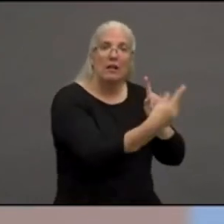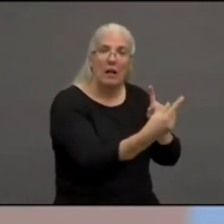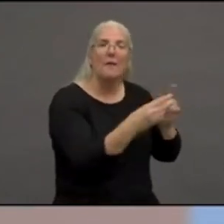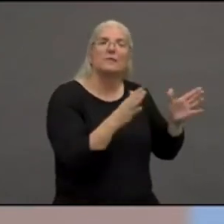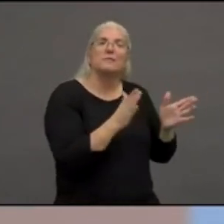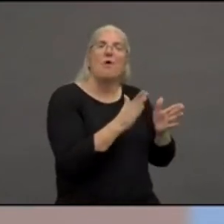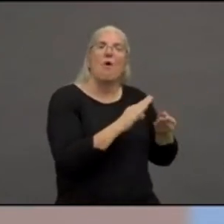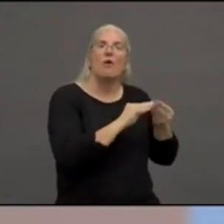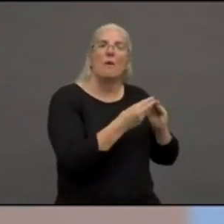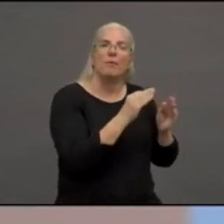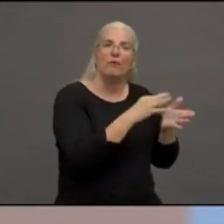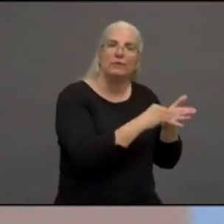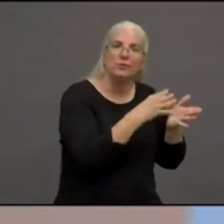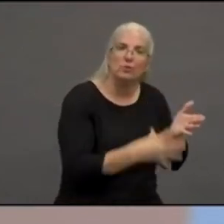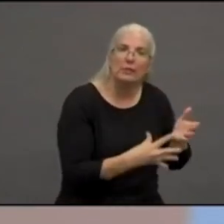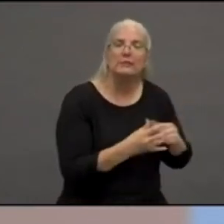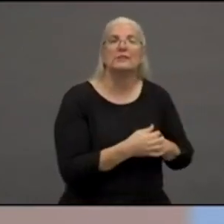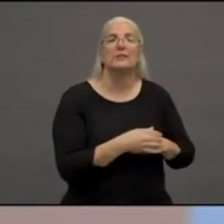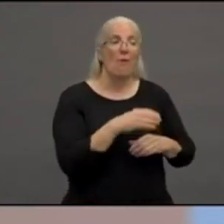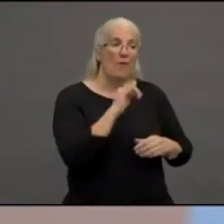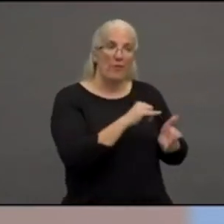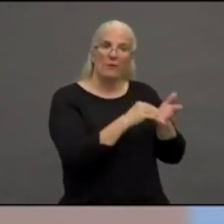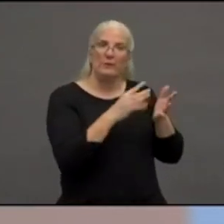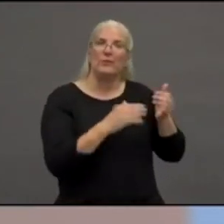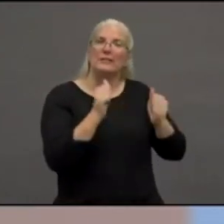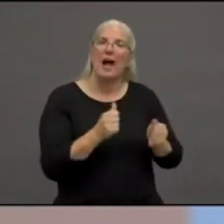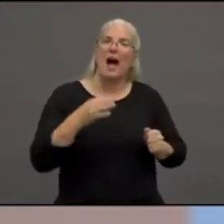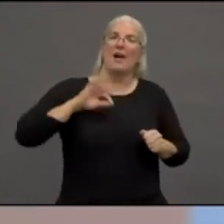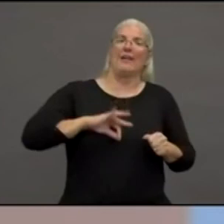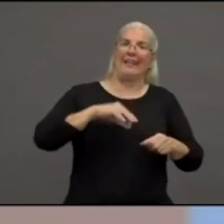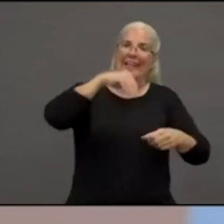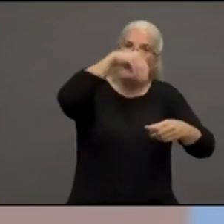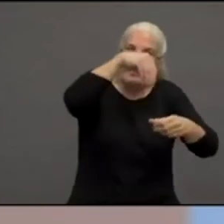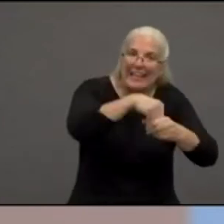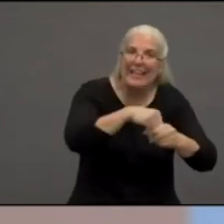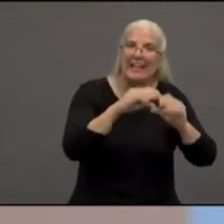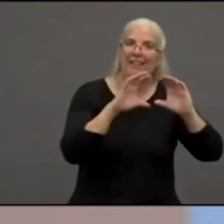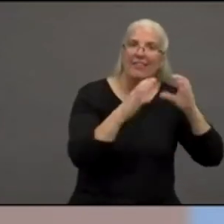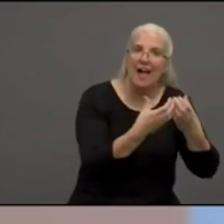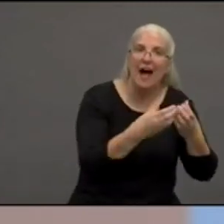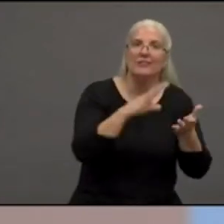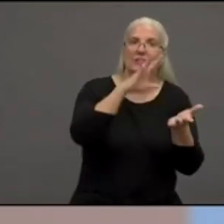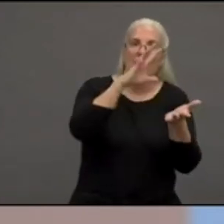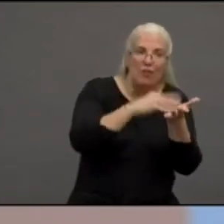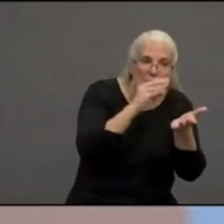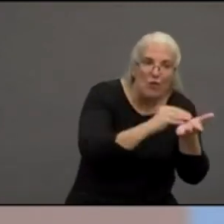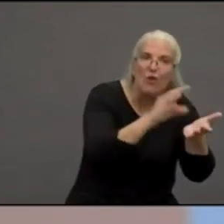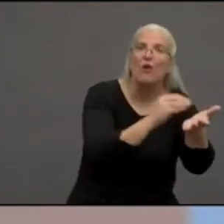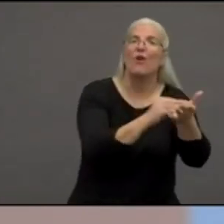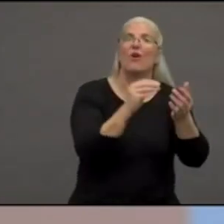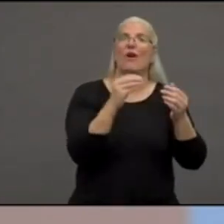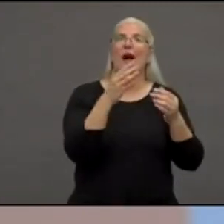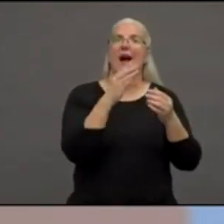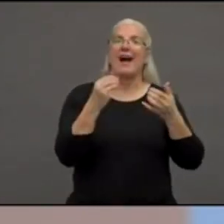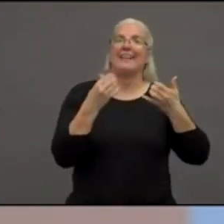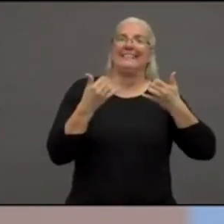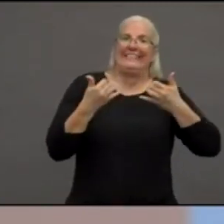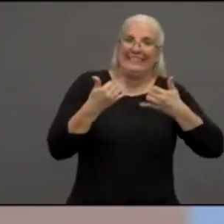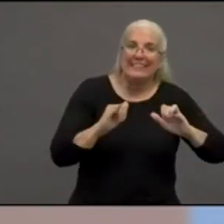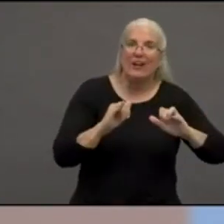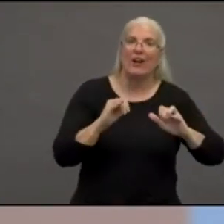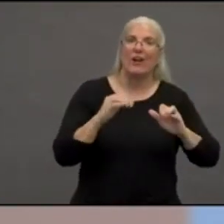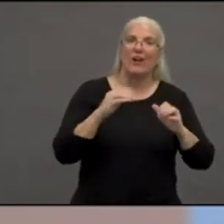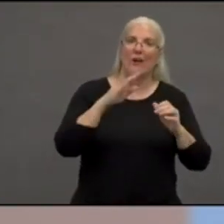be in a school setting, they could then engage with learning with social distancing and be much more